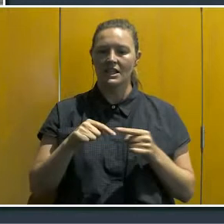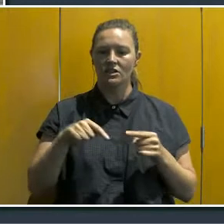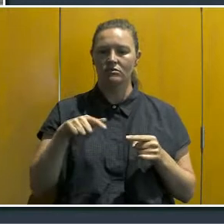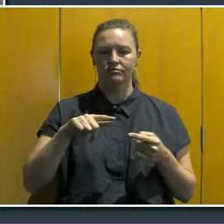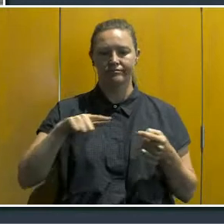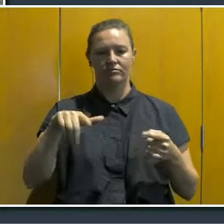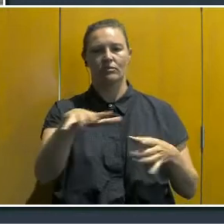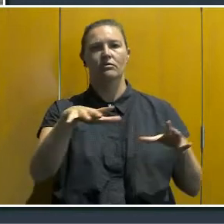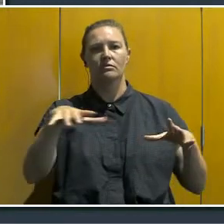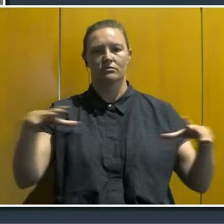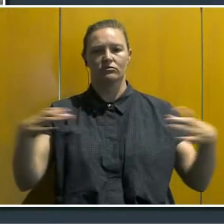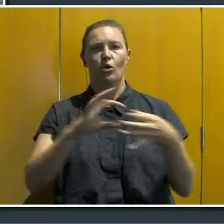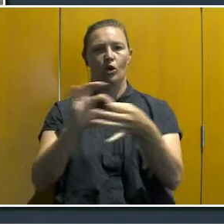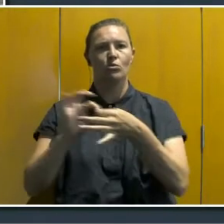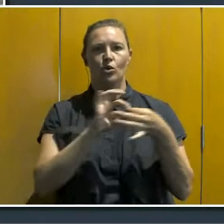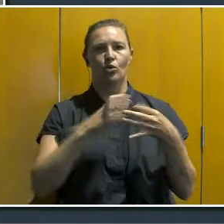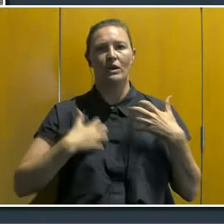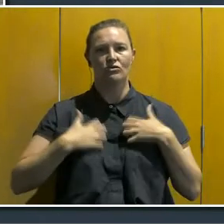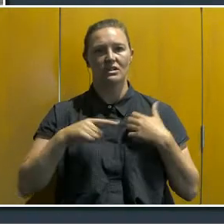interest. Okay, thank you.